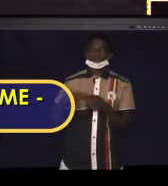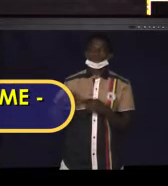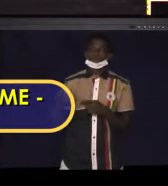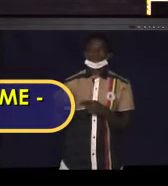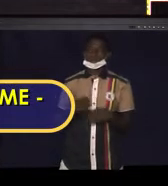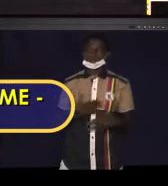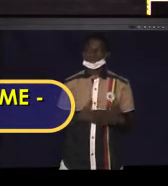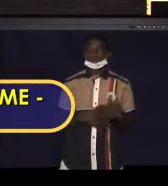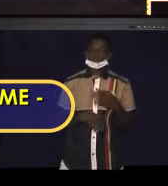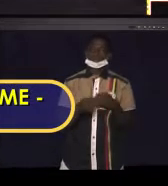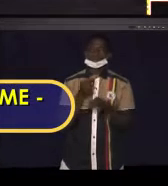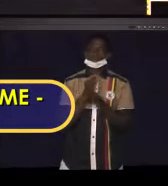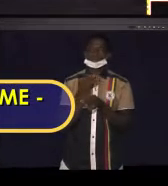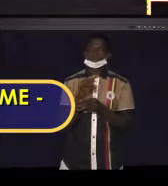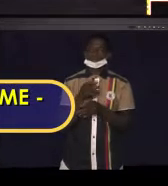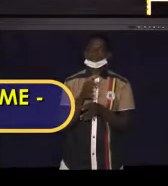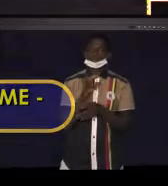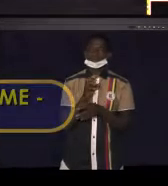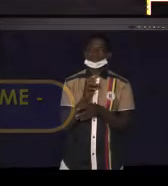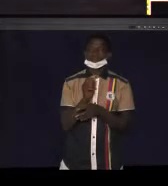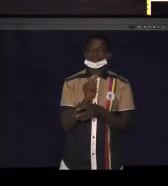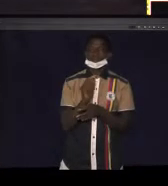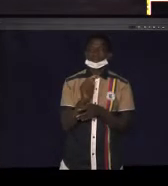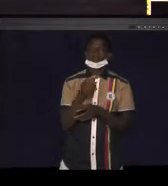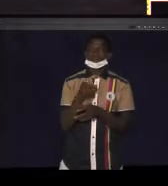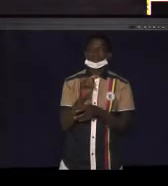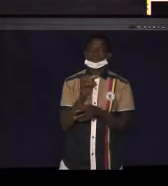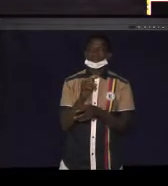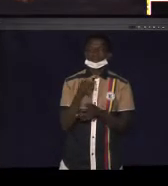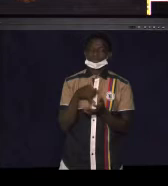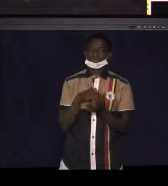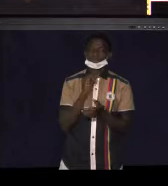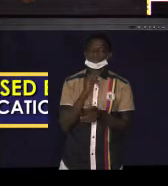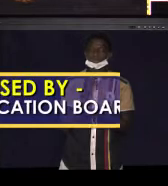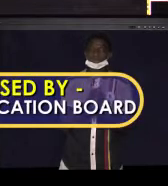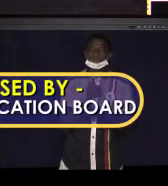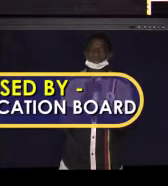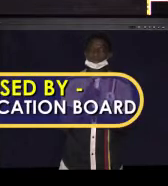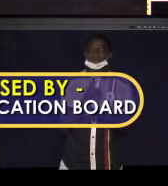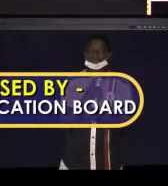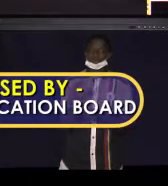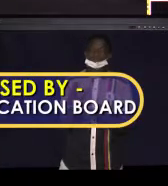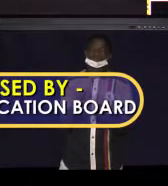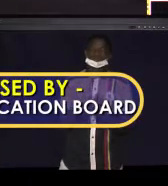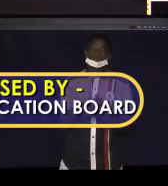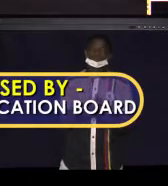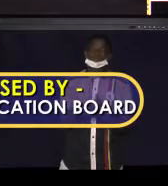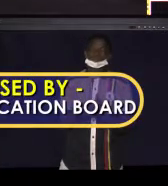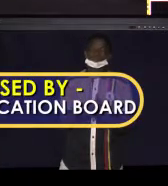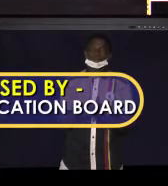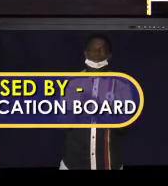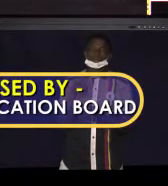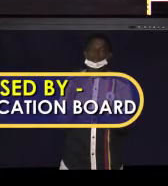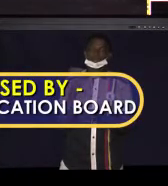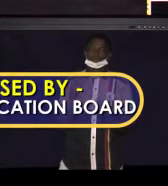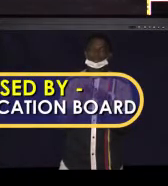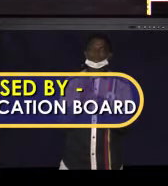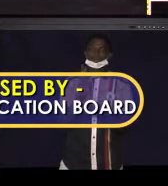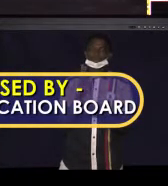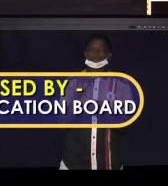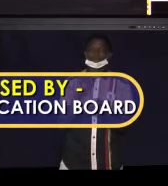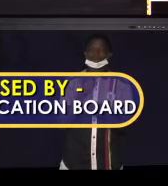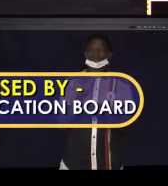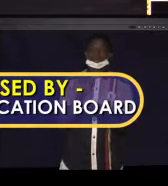other side. And so instead of writing 100, it's just 1 liter. 100 here is 1 unit liter here. 1 plus 7